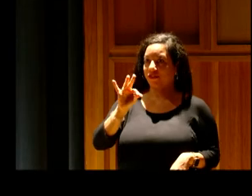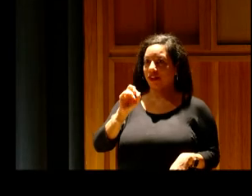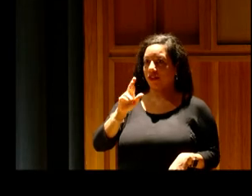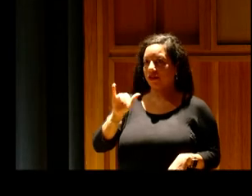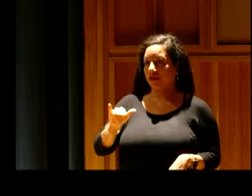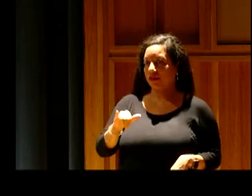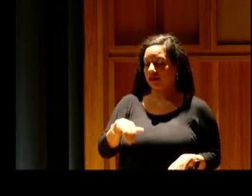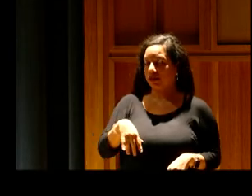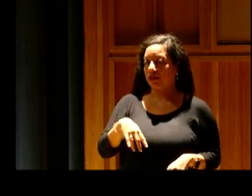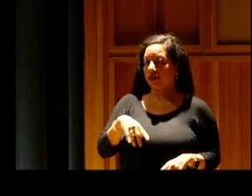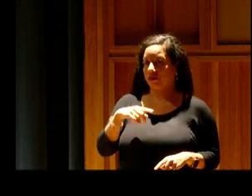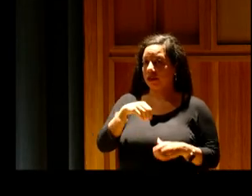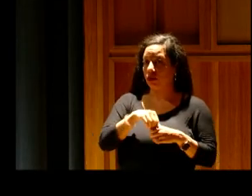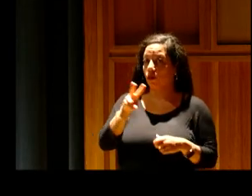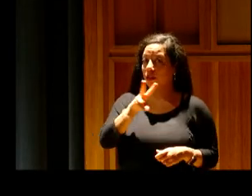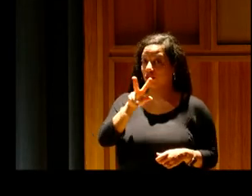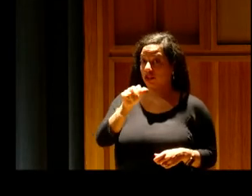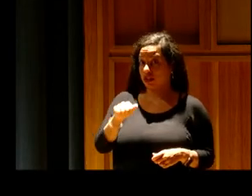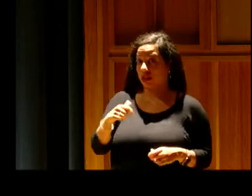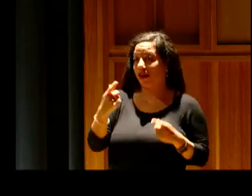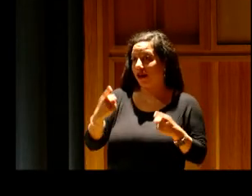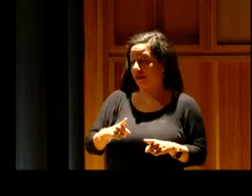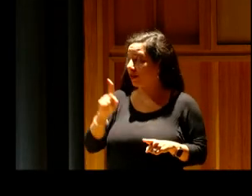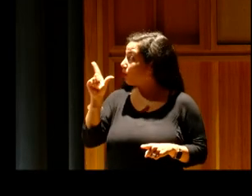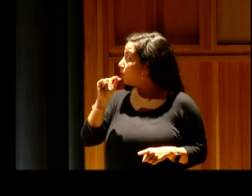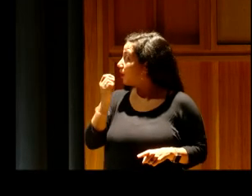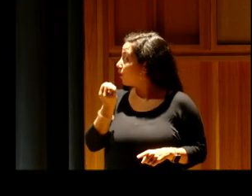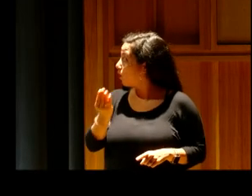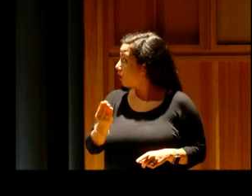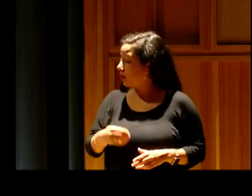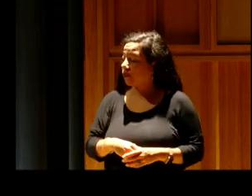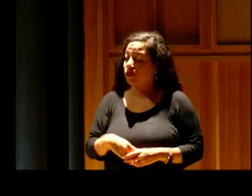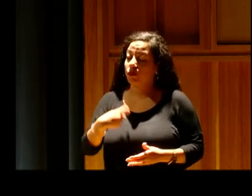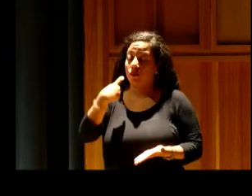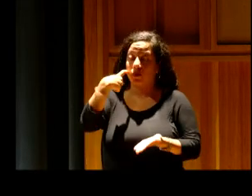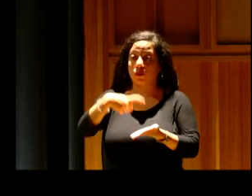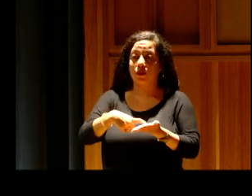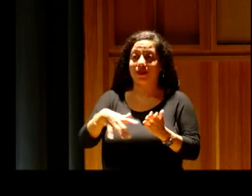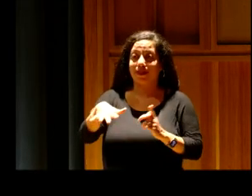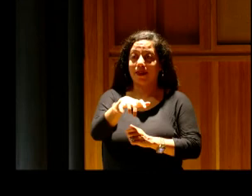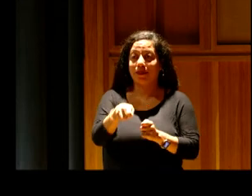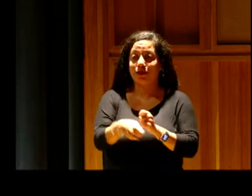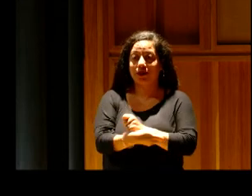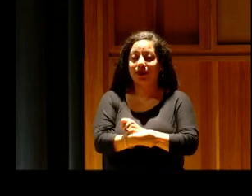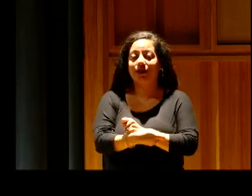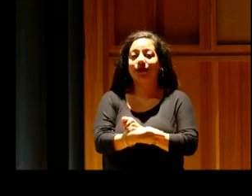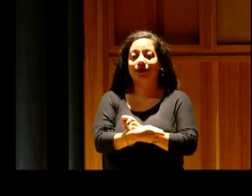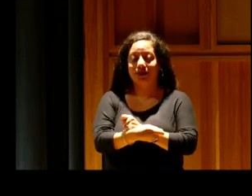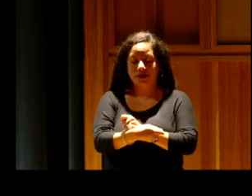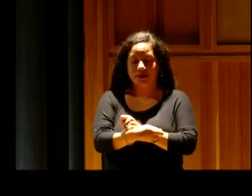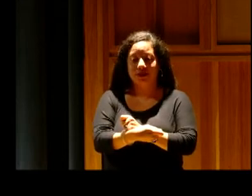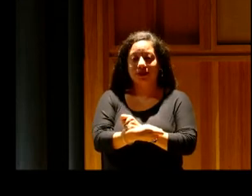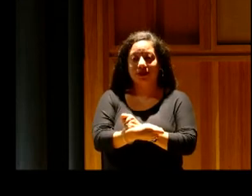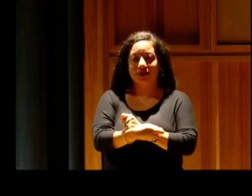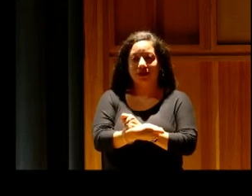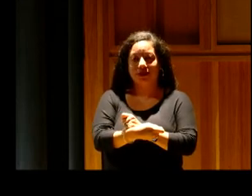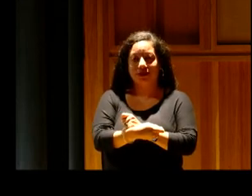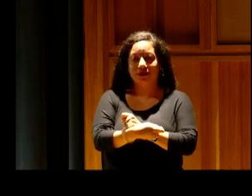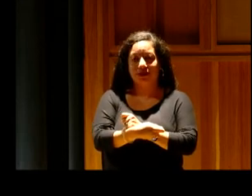in 2014. We're seeing that climate change is serving as kind of the ultimate